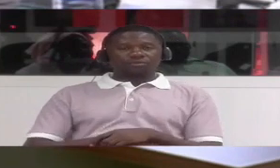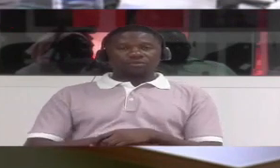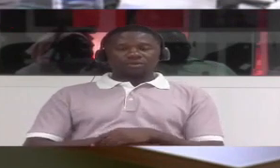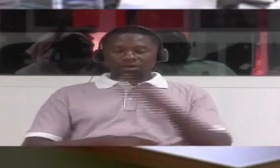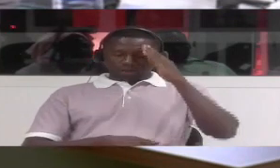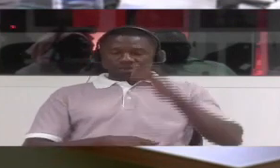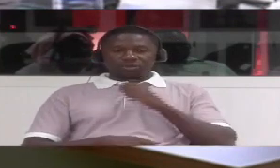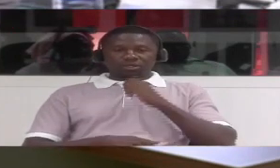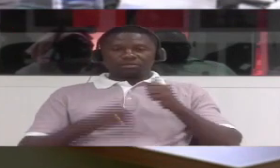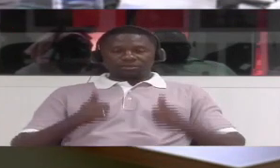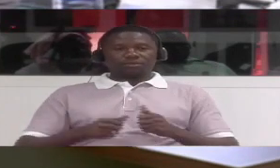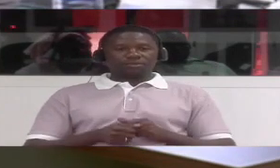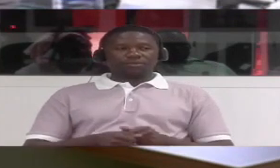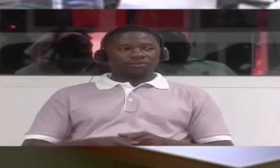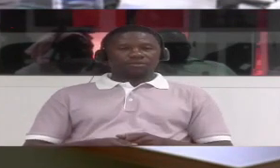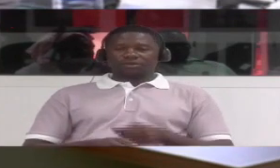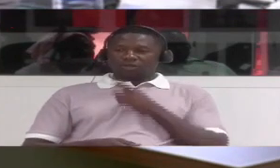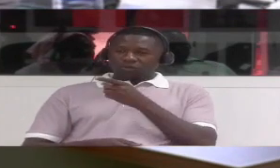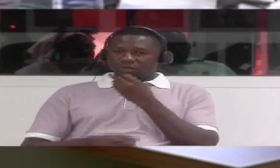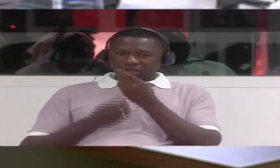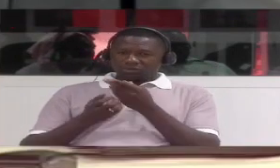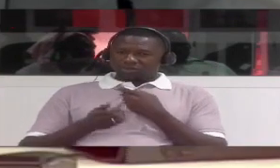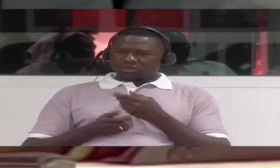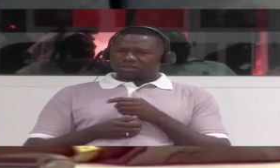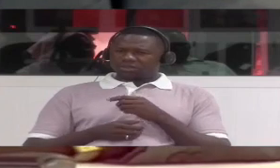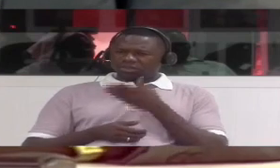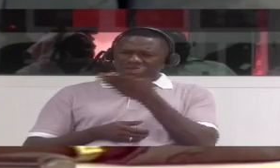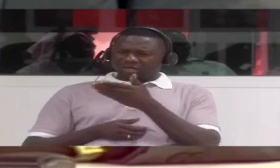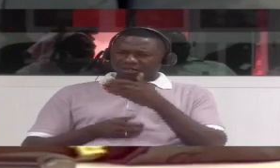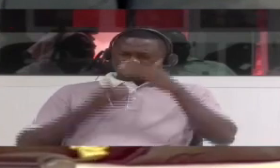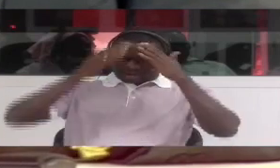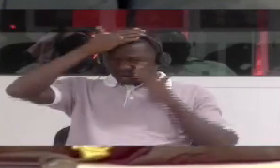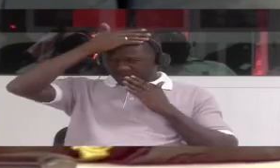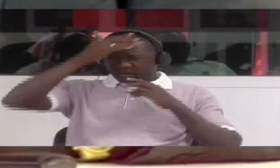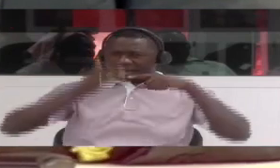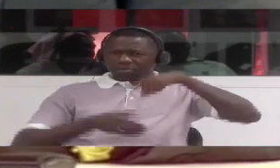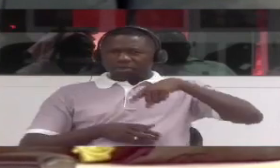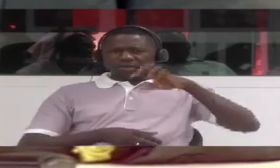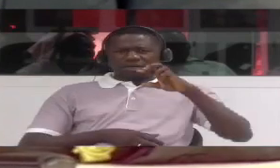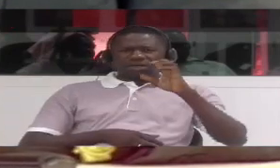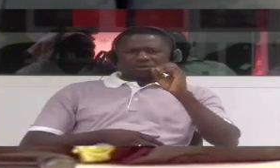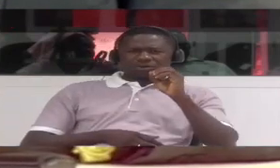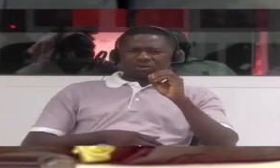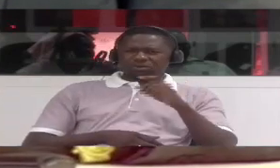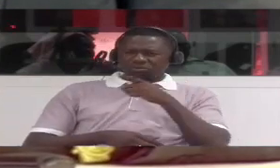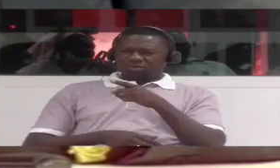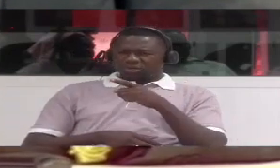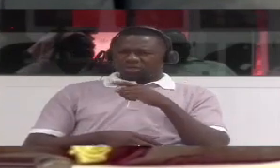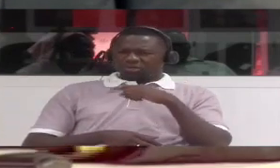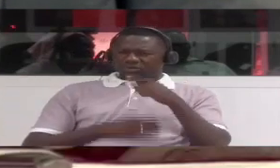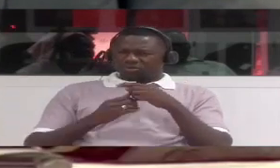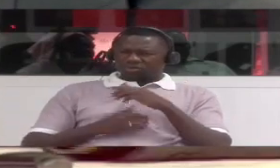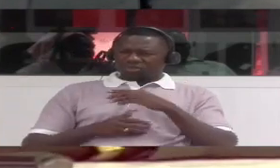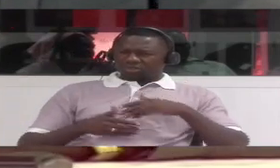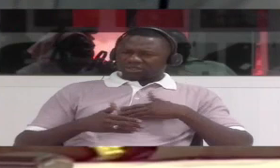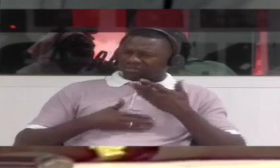Thank you, Chairman. You said there was a certain army PRO who wasn't happy with Deda's work, but I didn't hear you mention his name. Do you remember